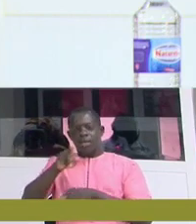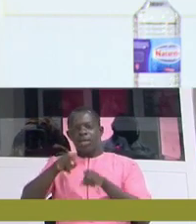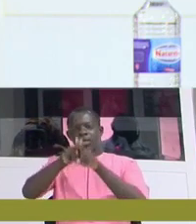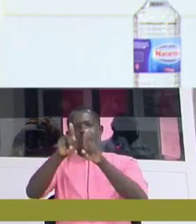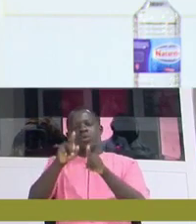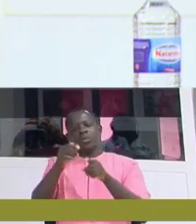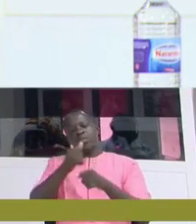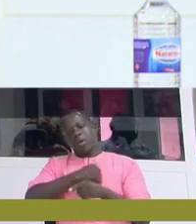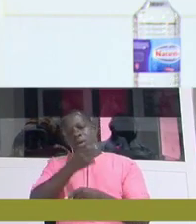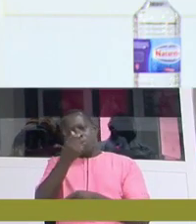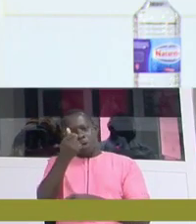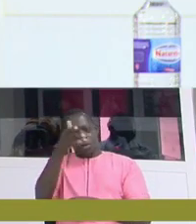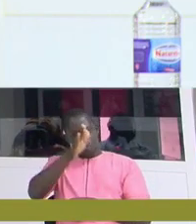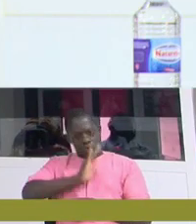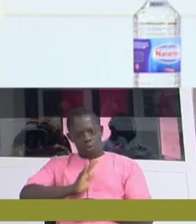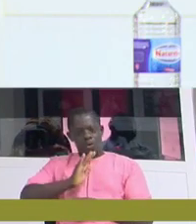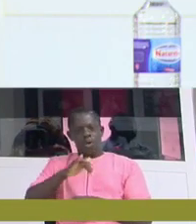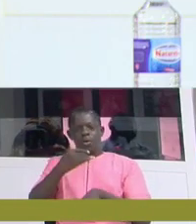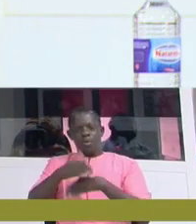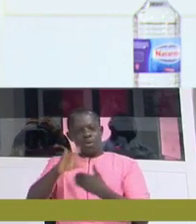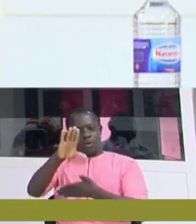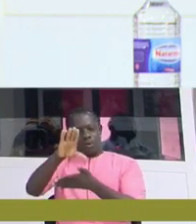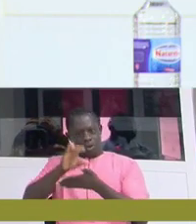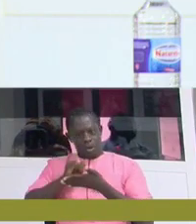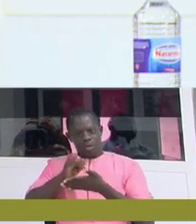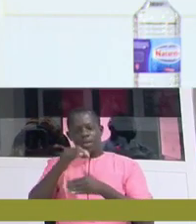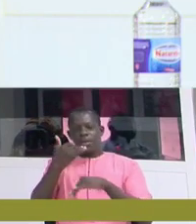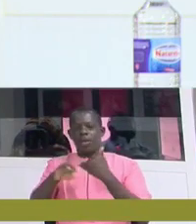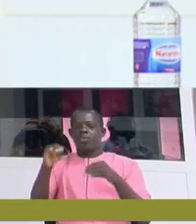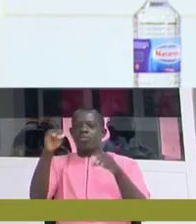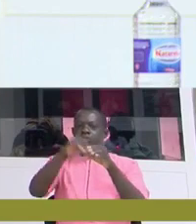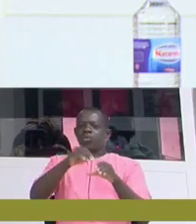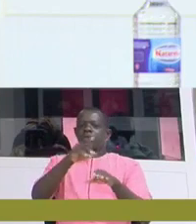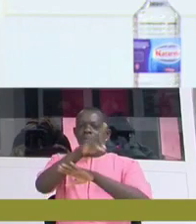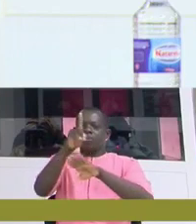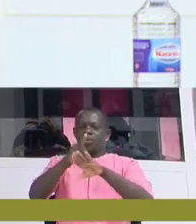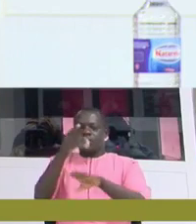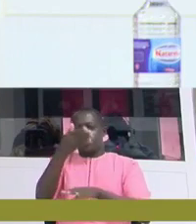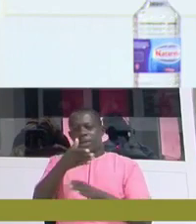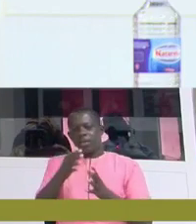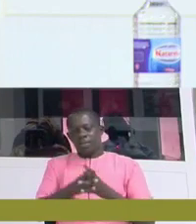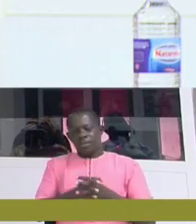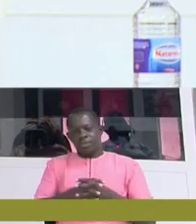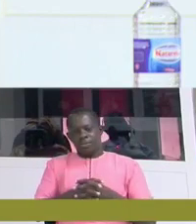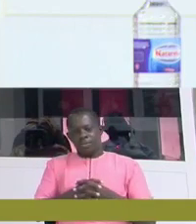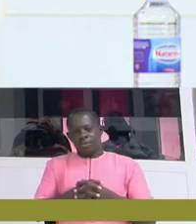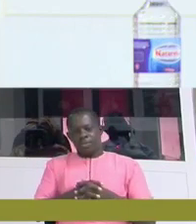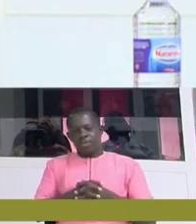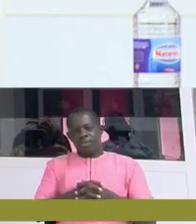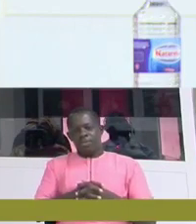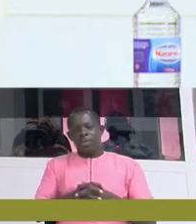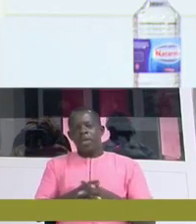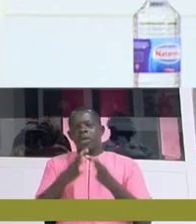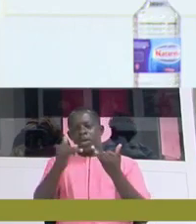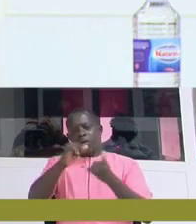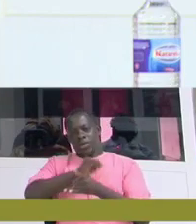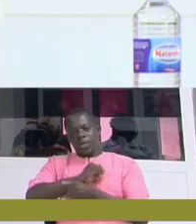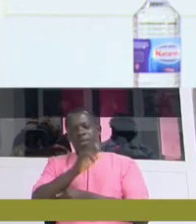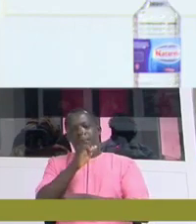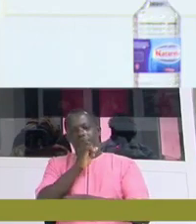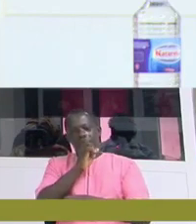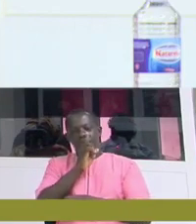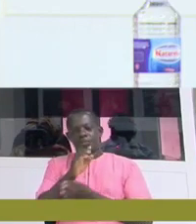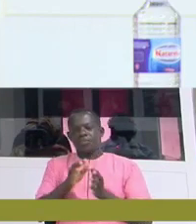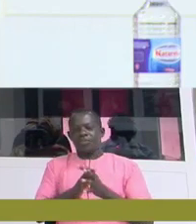owes me money, which I have come to collect, and now he has put me here. Baji data. Baji kept quiet. I met